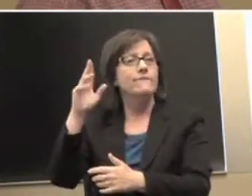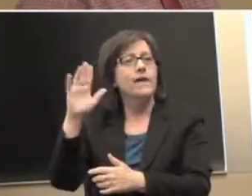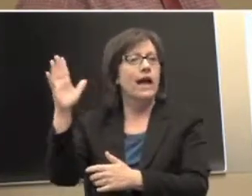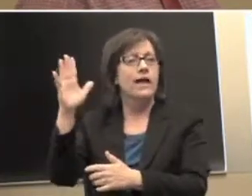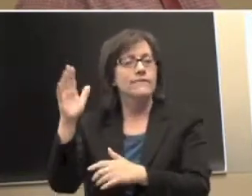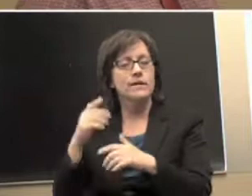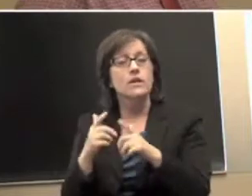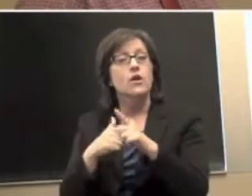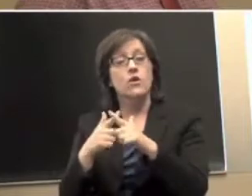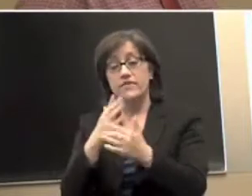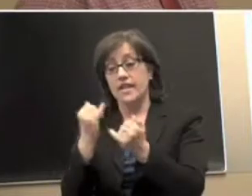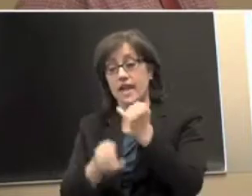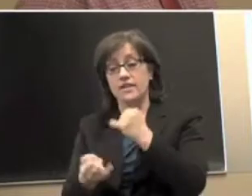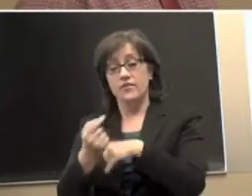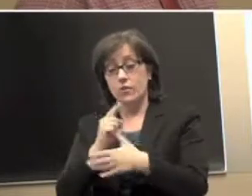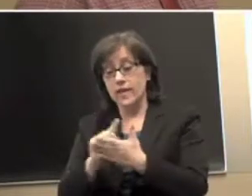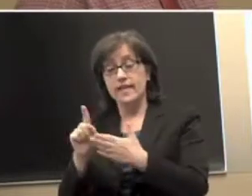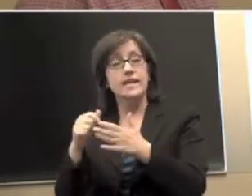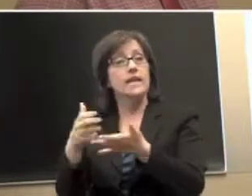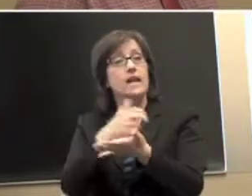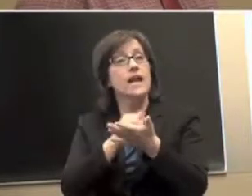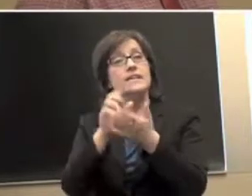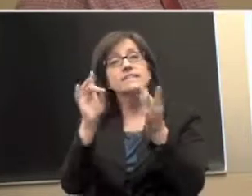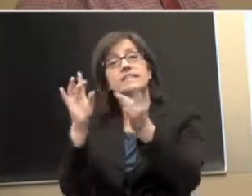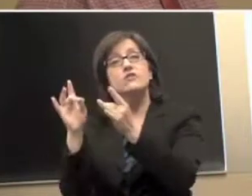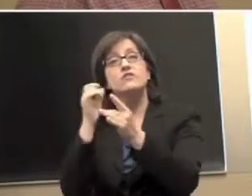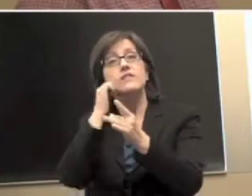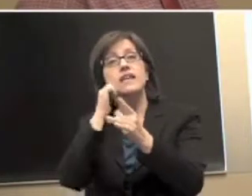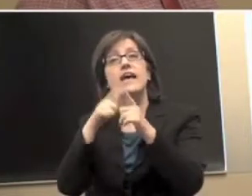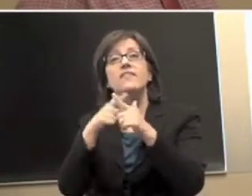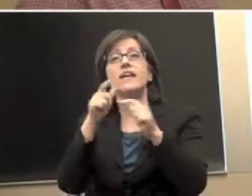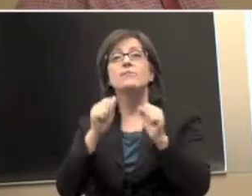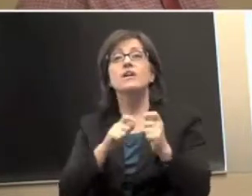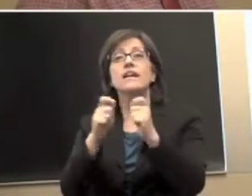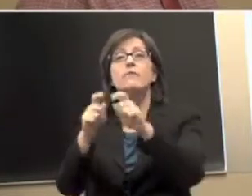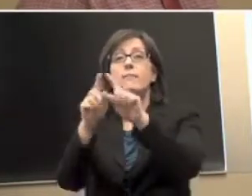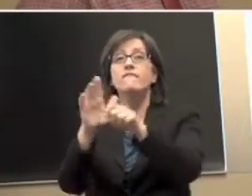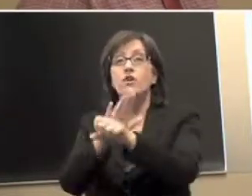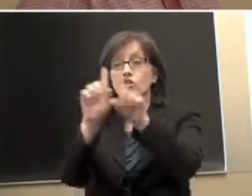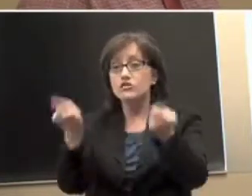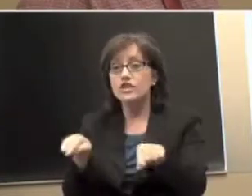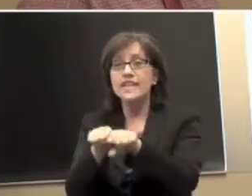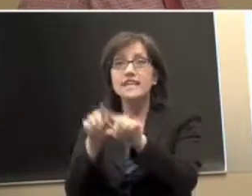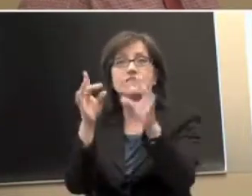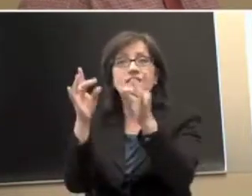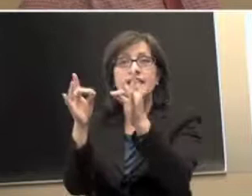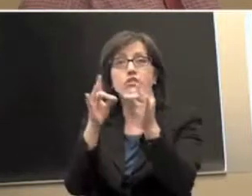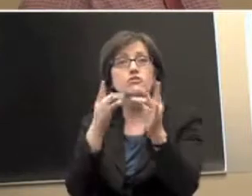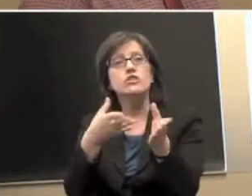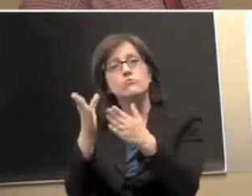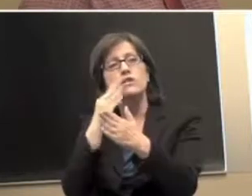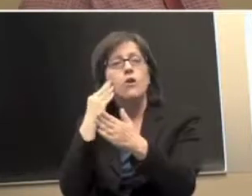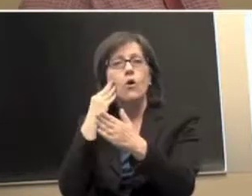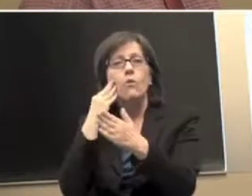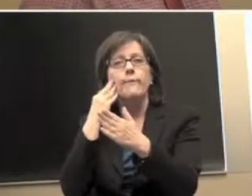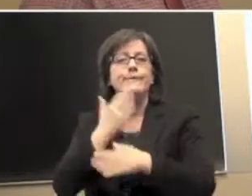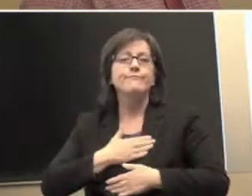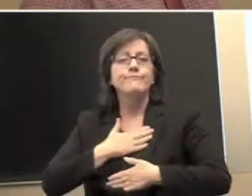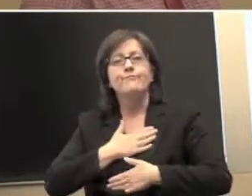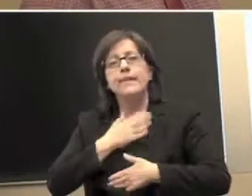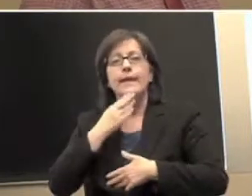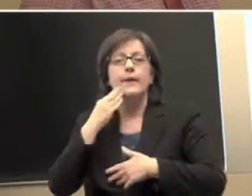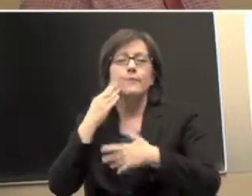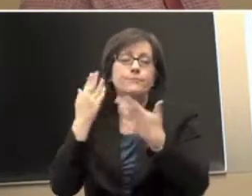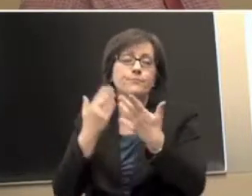he gets stickers every day, he can get an entire little sheet of stickers to take home and have fun with at his house.